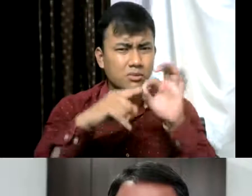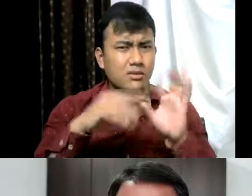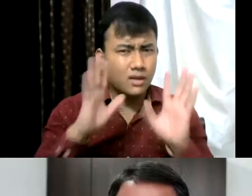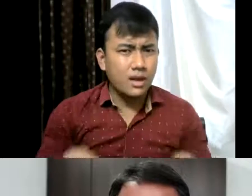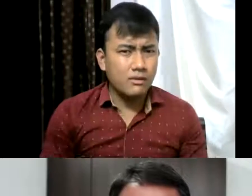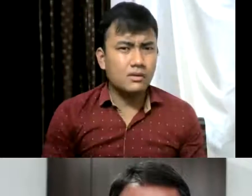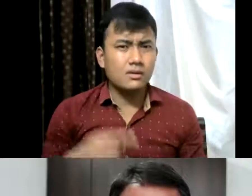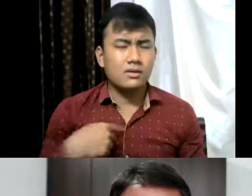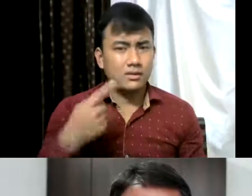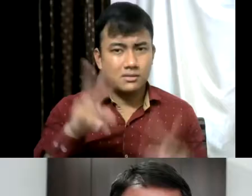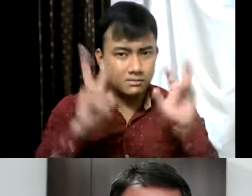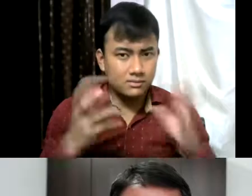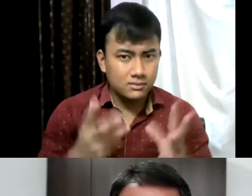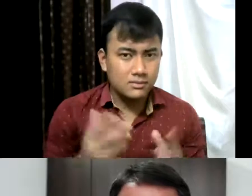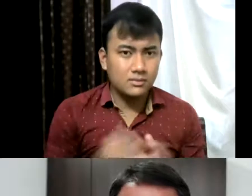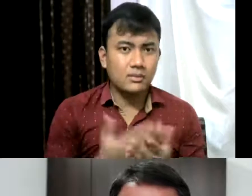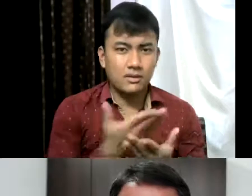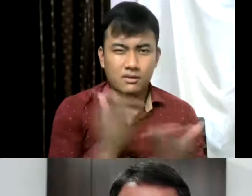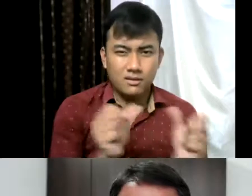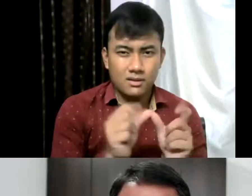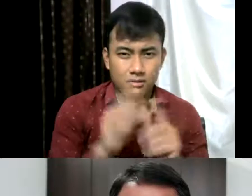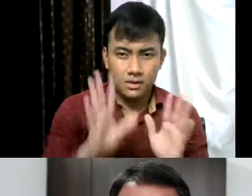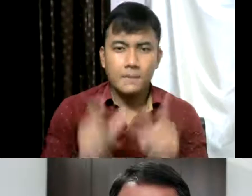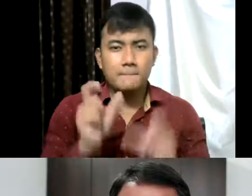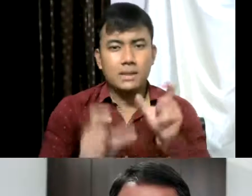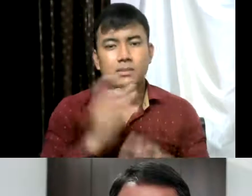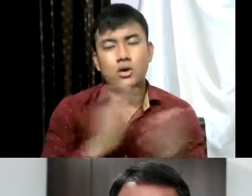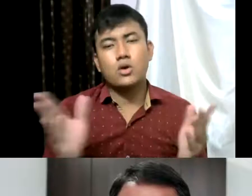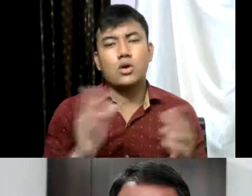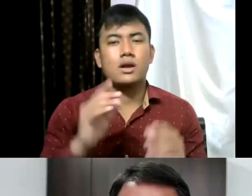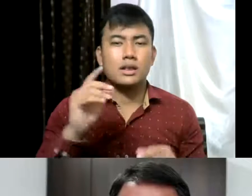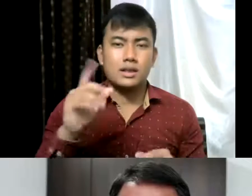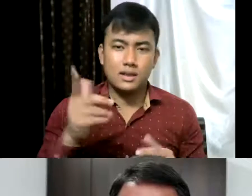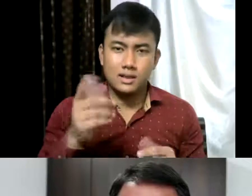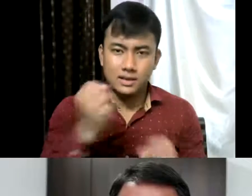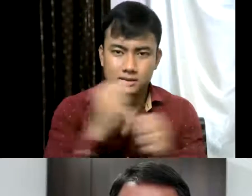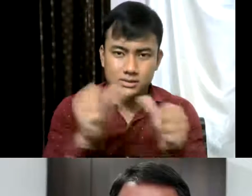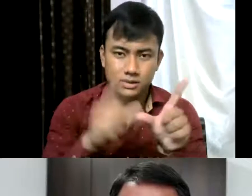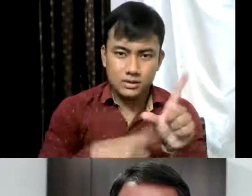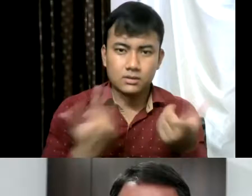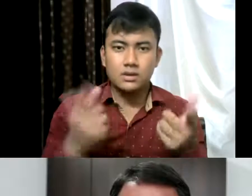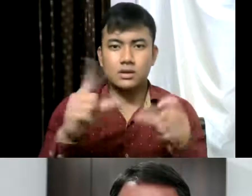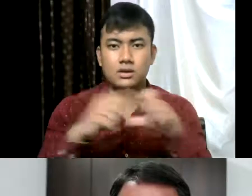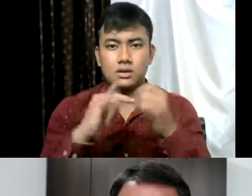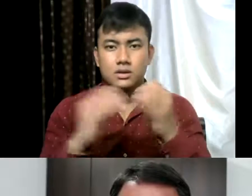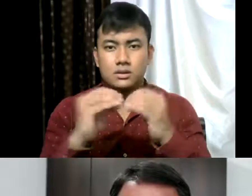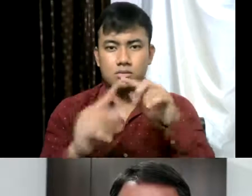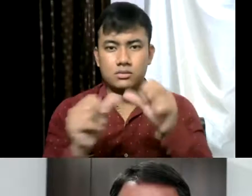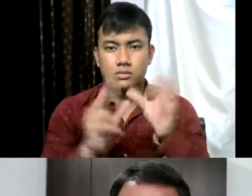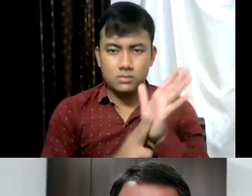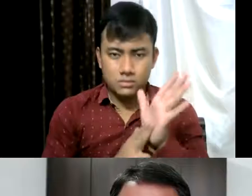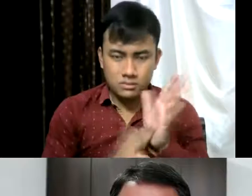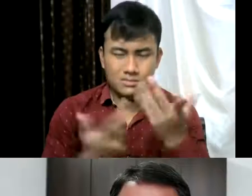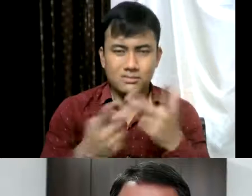the thing is, there were apps which were towards lesbian and bisexual women. But I'll tell you the difference in the comparison, because I did a comparative thing between